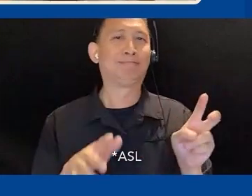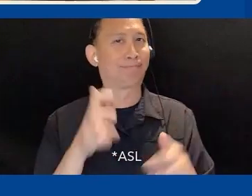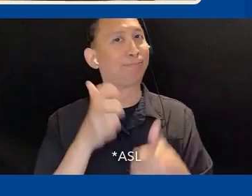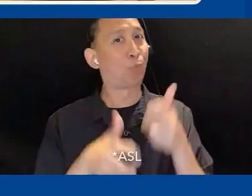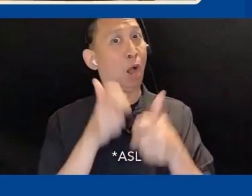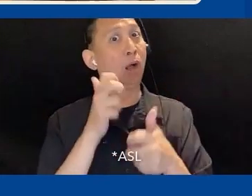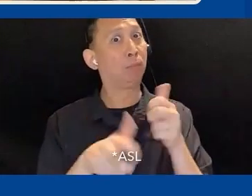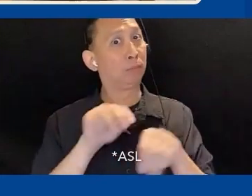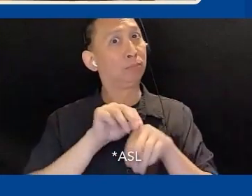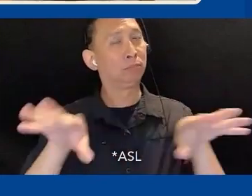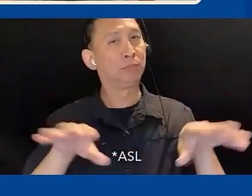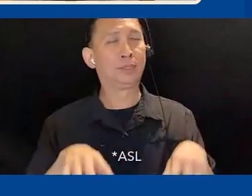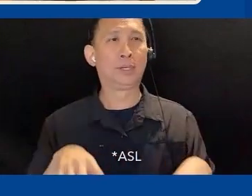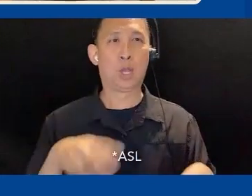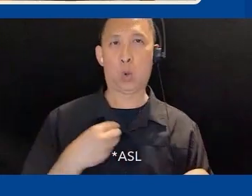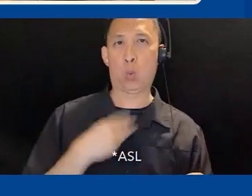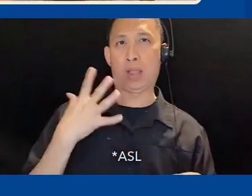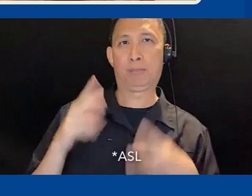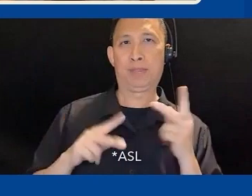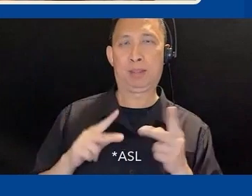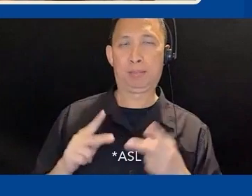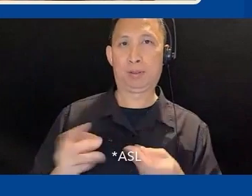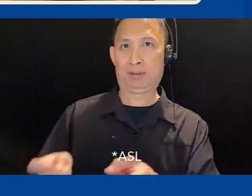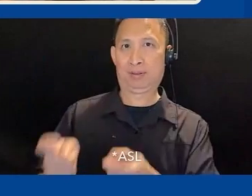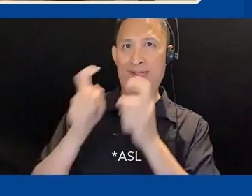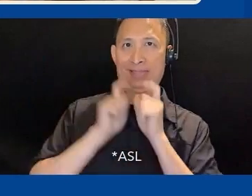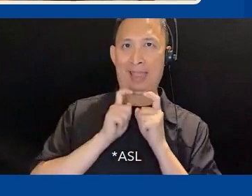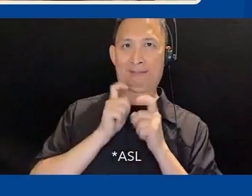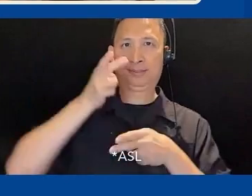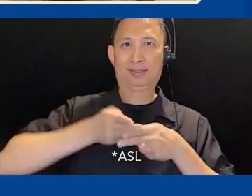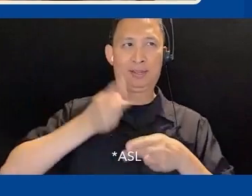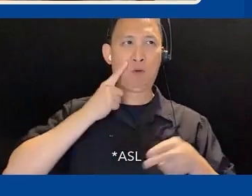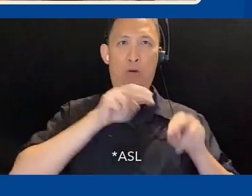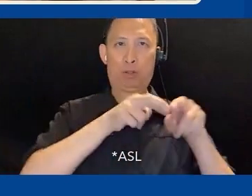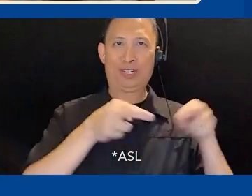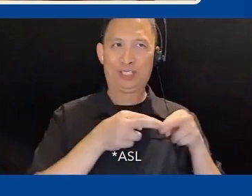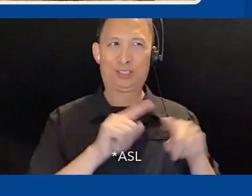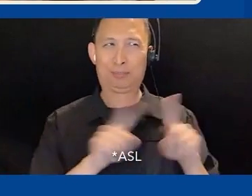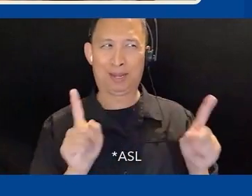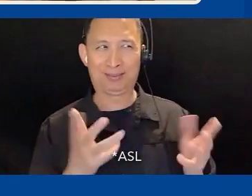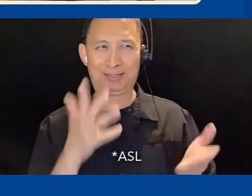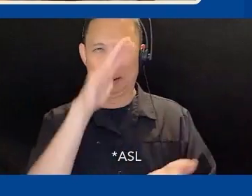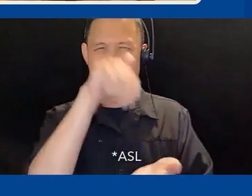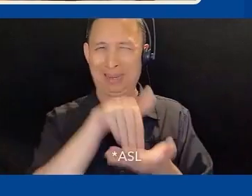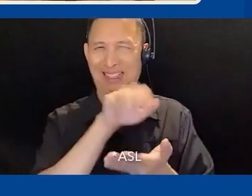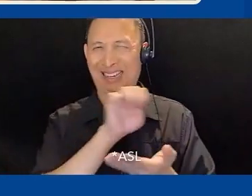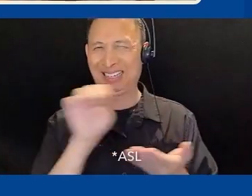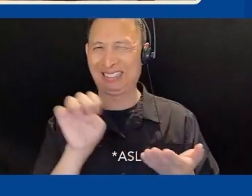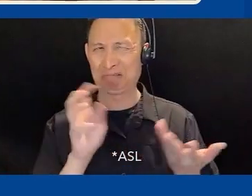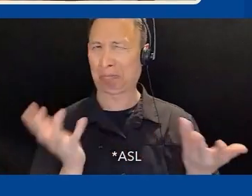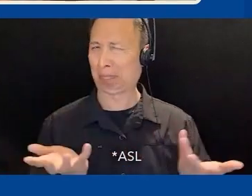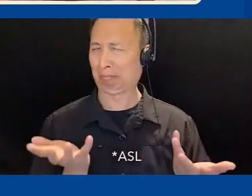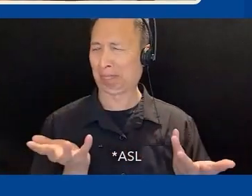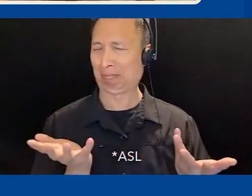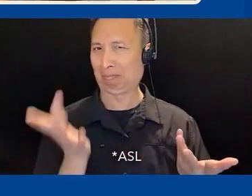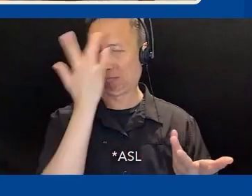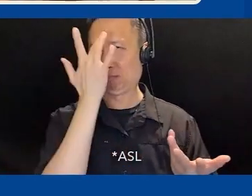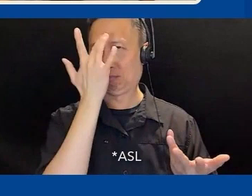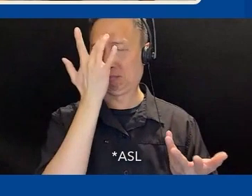you know, white people gave us that title for our region. But it's like, I don't know. I've always thought